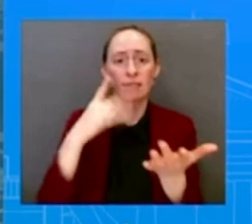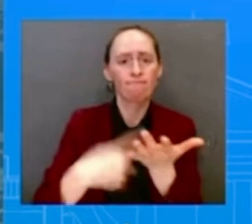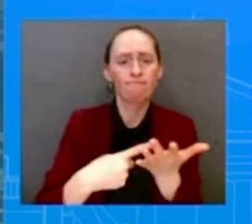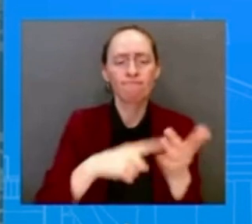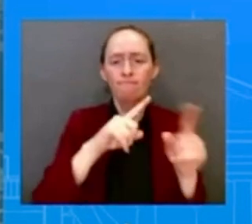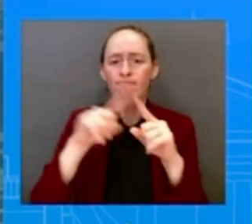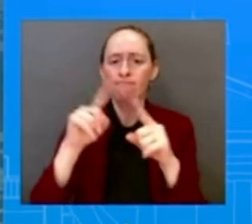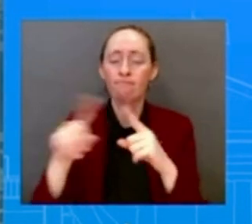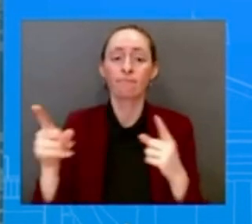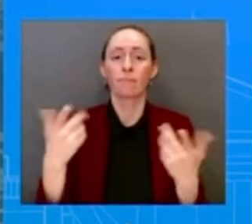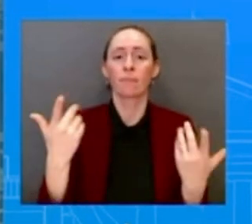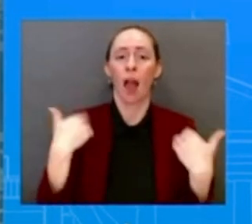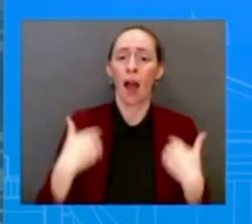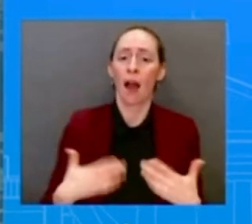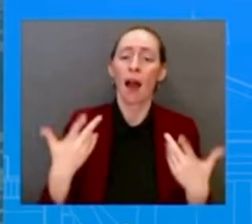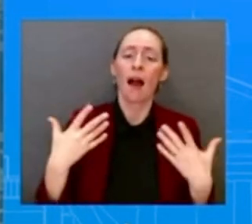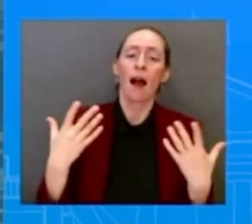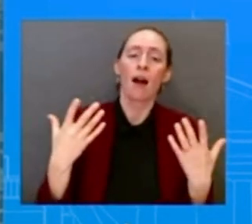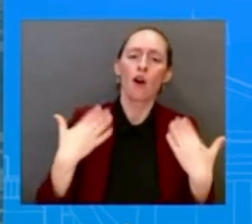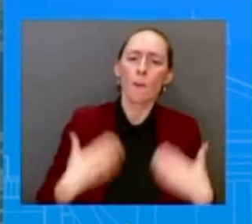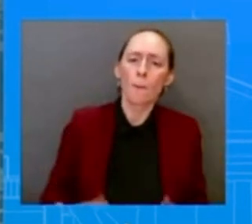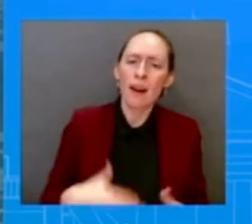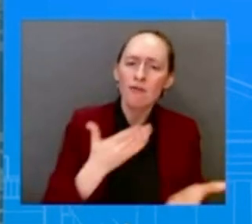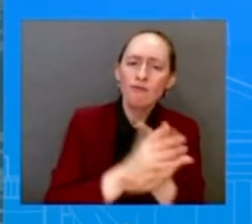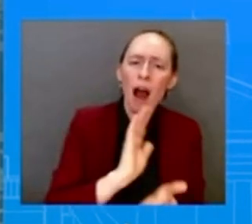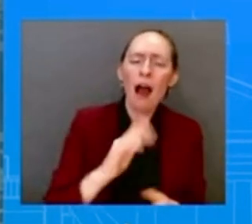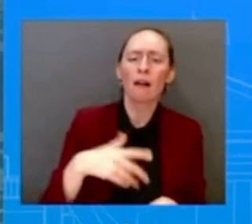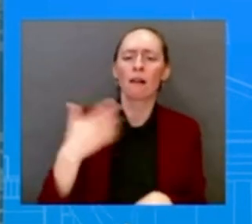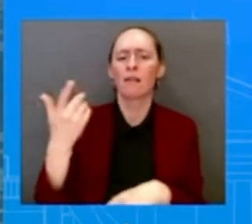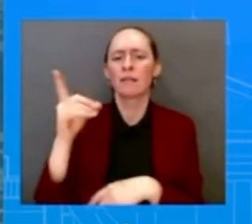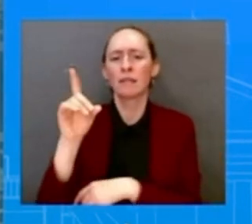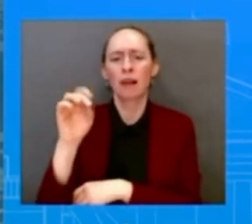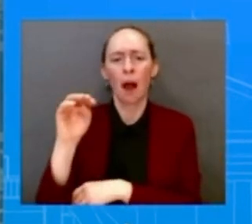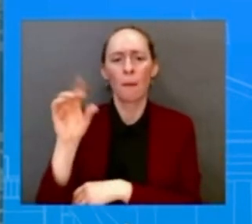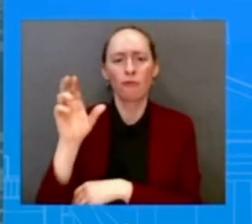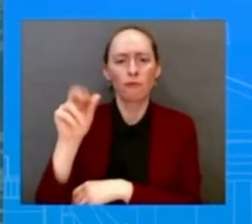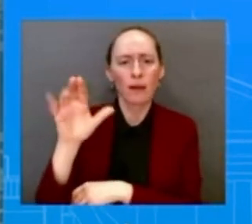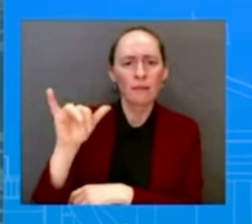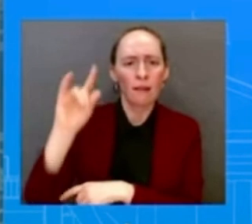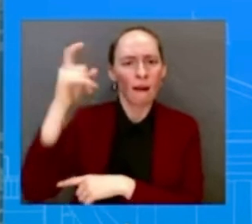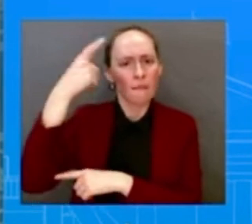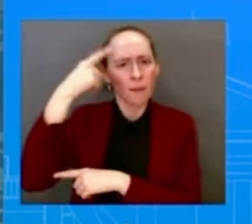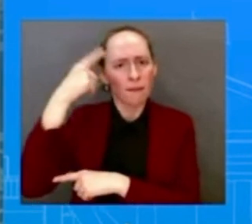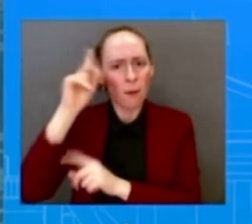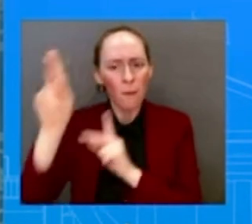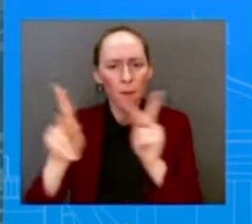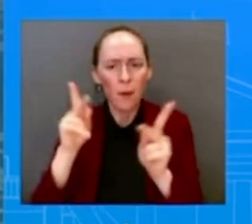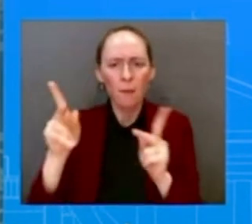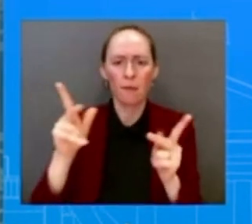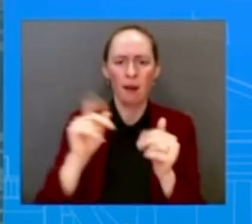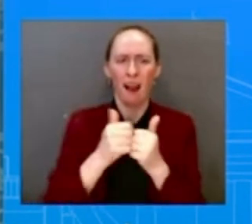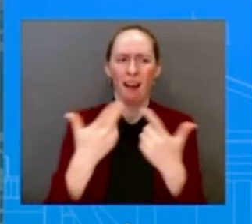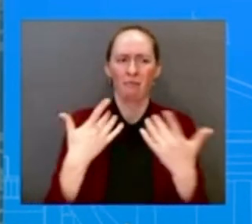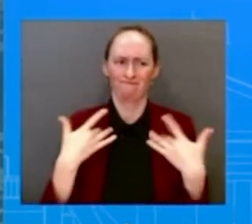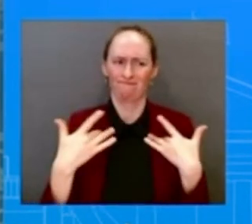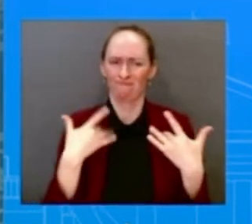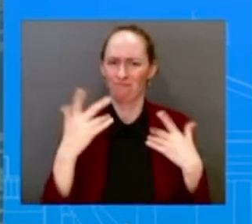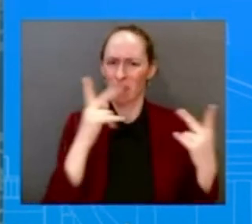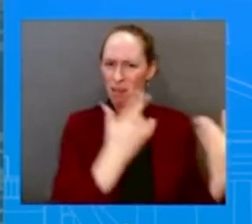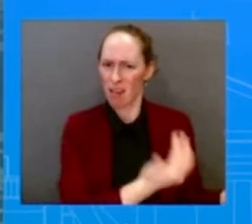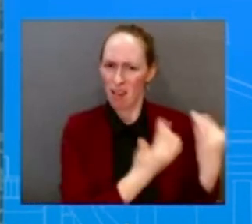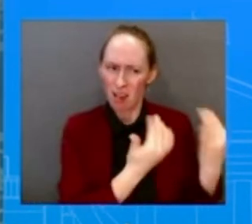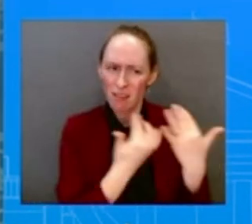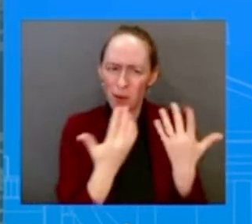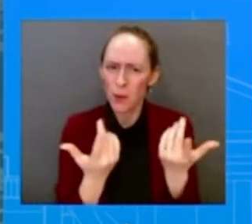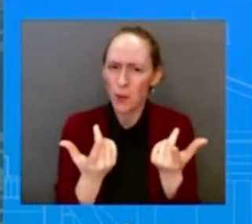managing irregular migration. Now, this meeting between the two leaders will strengthen the relationship between the United States and Brazil and will help set the